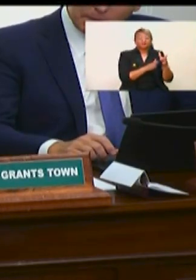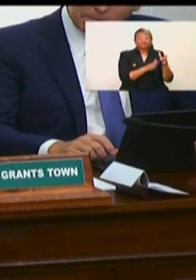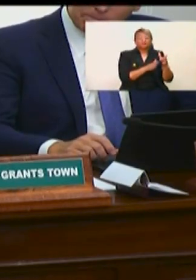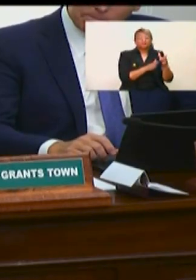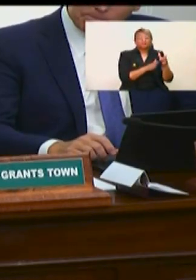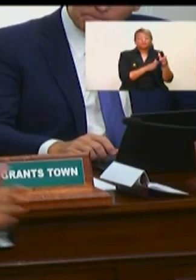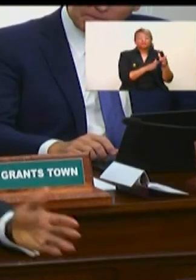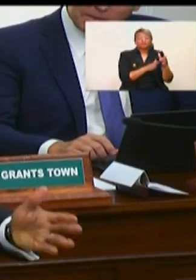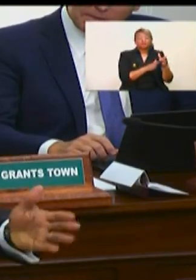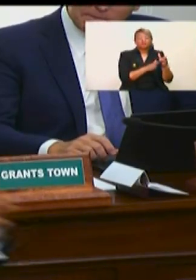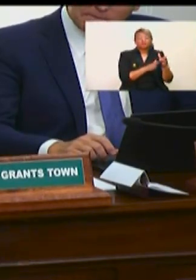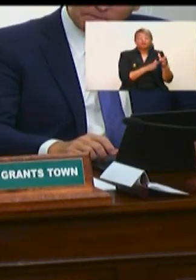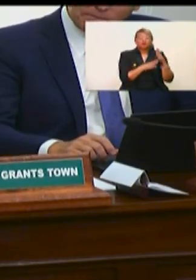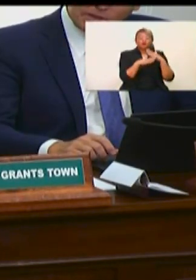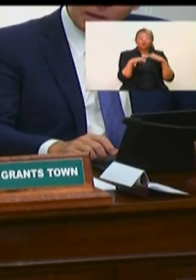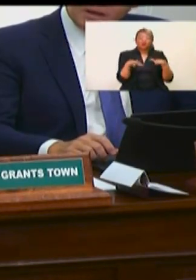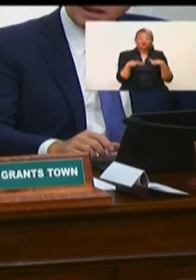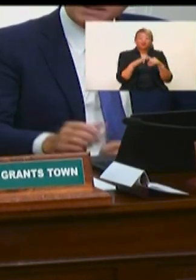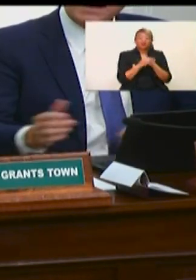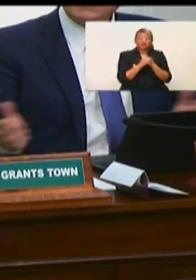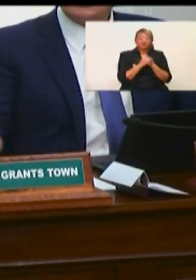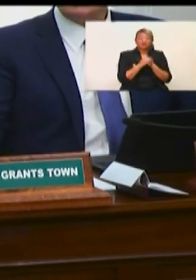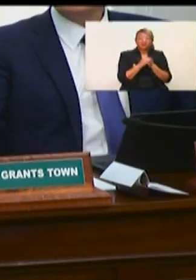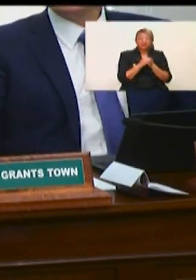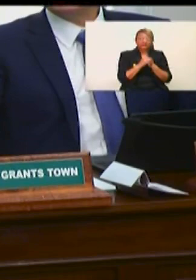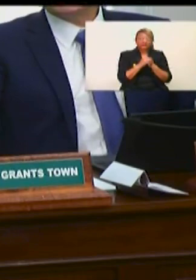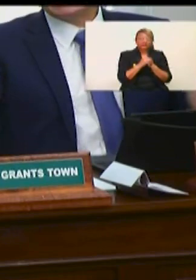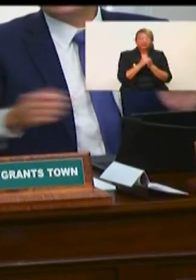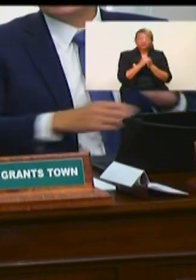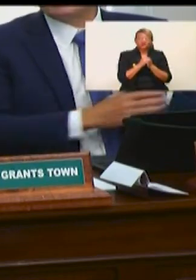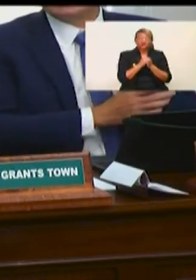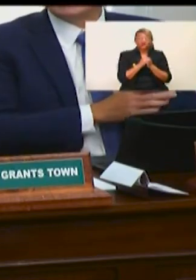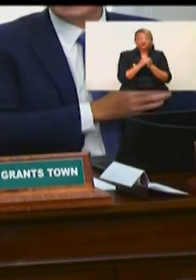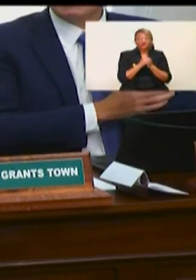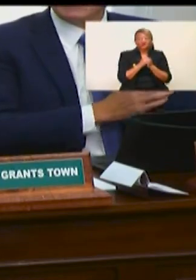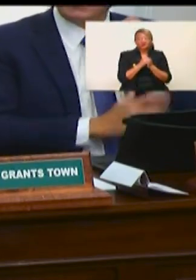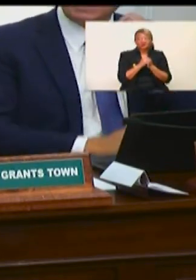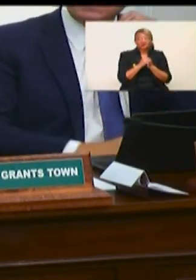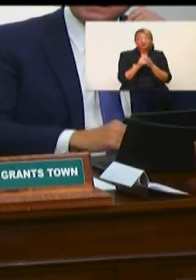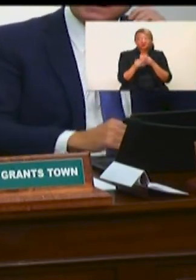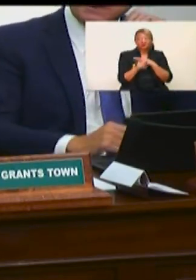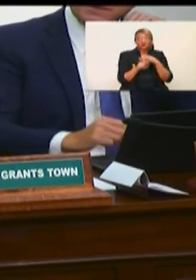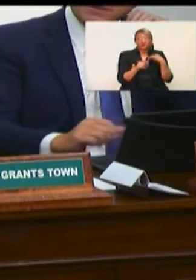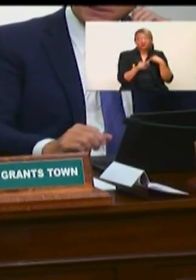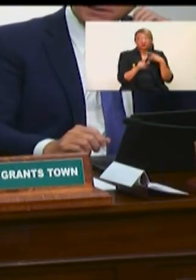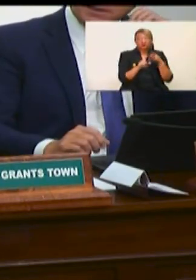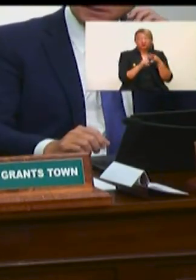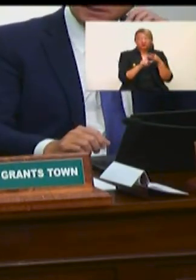His point of order, Mr. Deputy, would you be quiet so we can have a sense of conversation? Members, okay? Honorable so, members. Deputy,